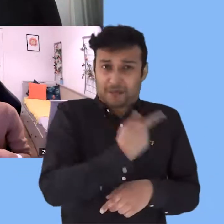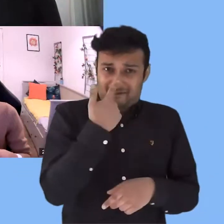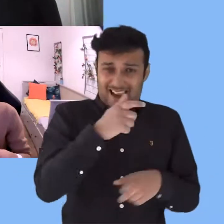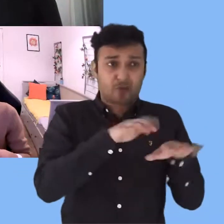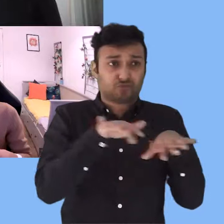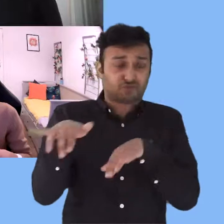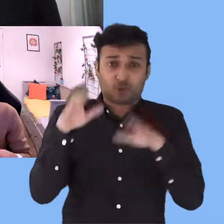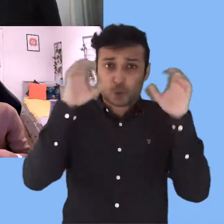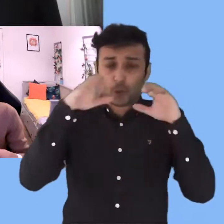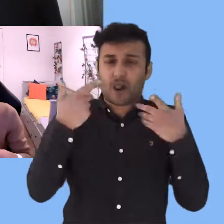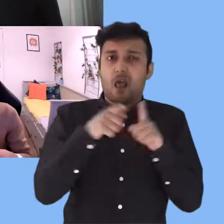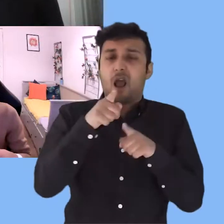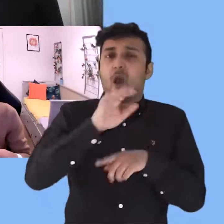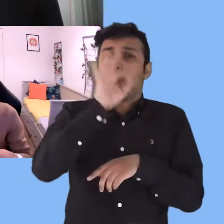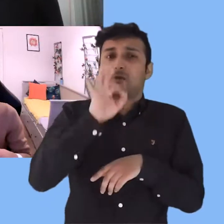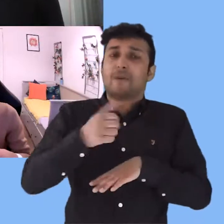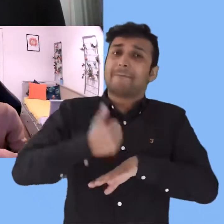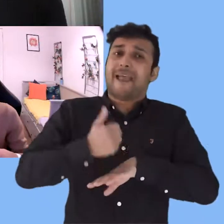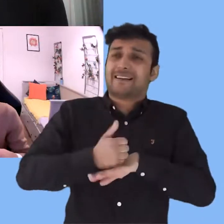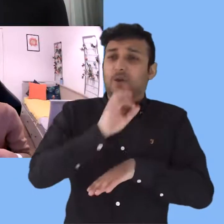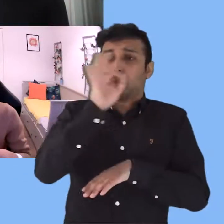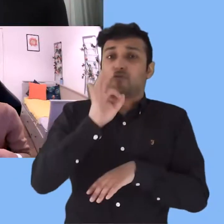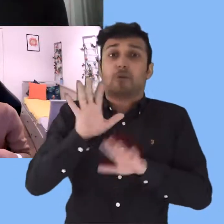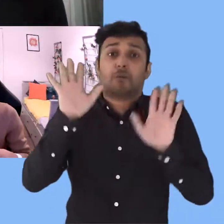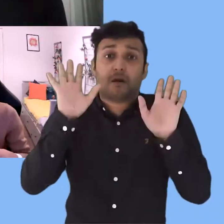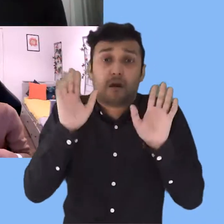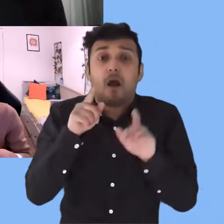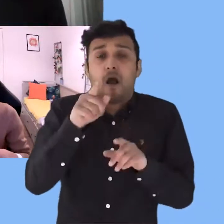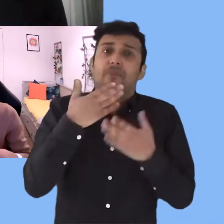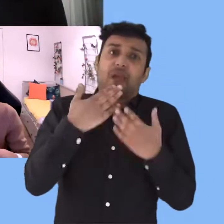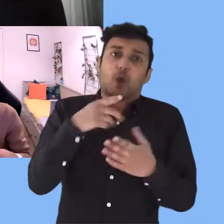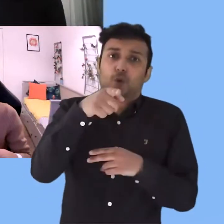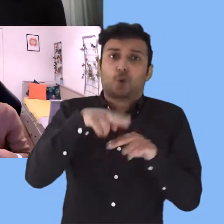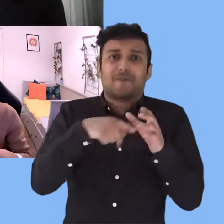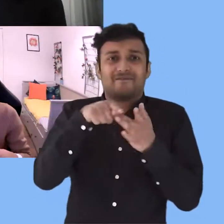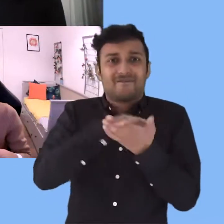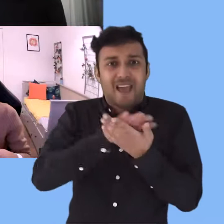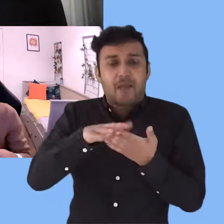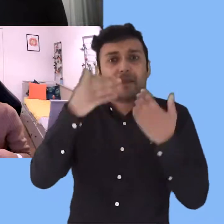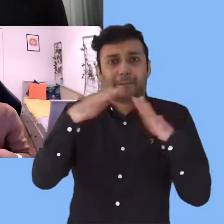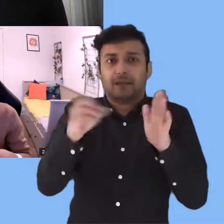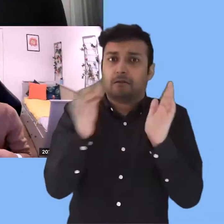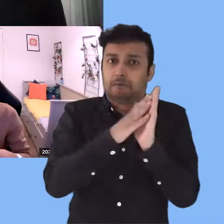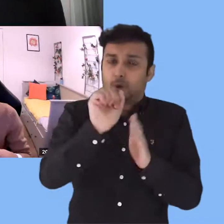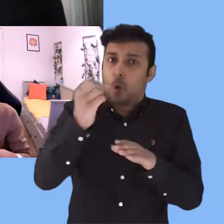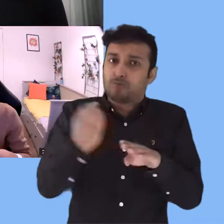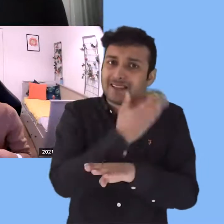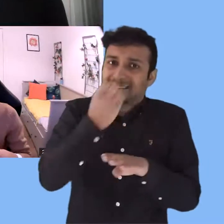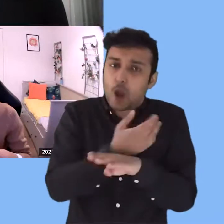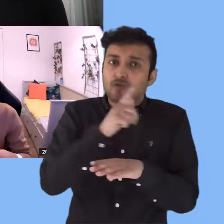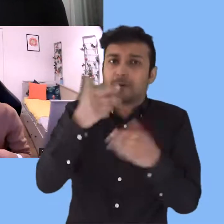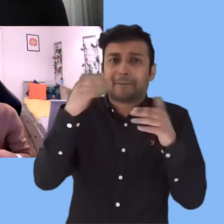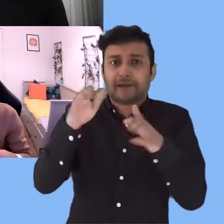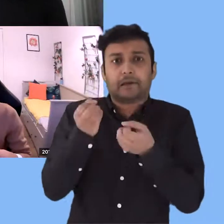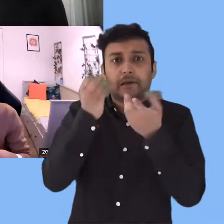that in your presentation, Faith, you know, absolutely. But Shadow, when we're thinking about, as I said, these deeper explorations